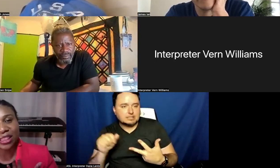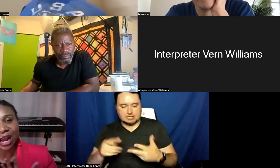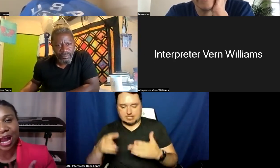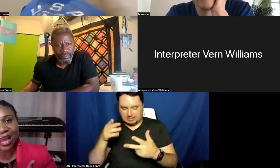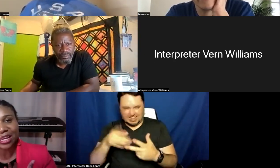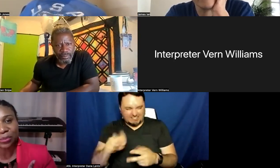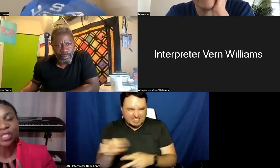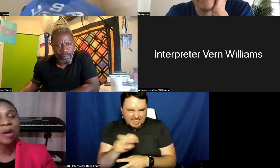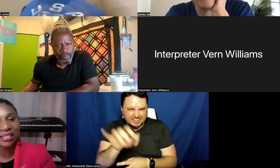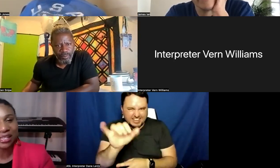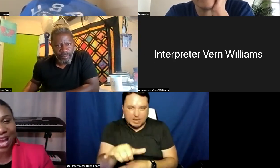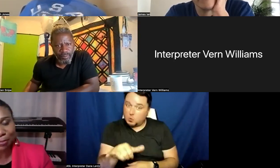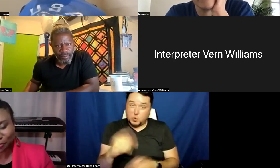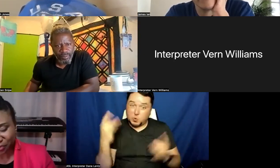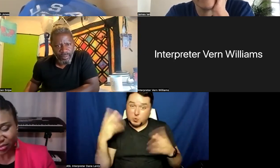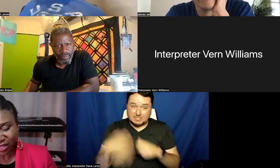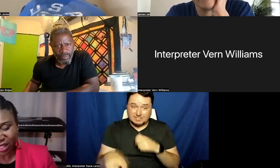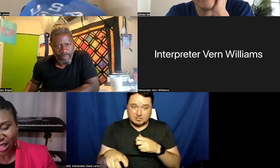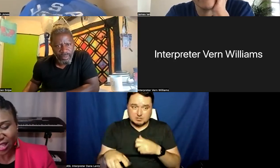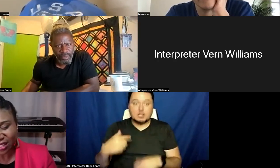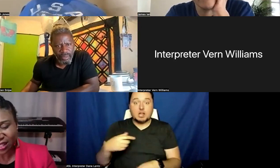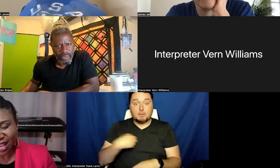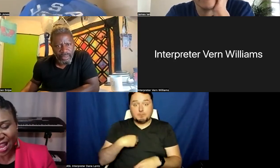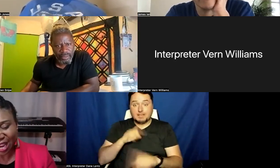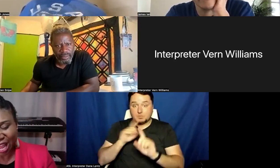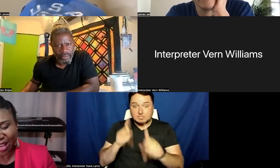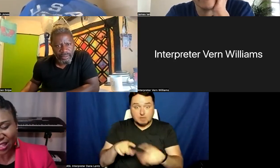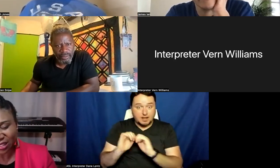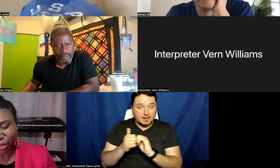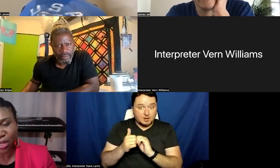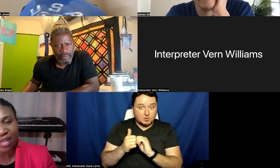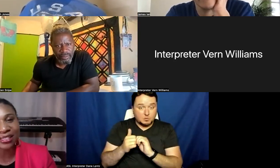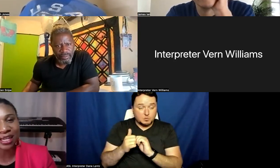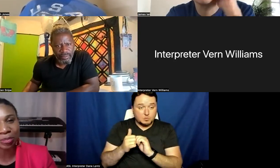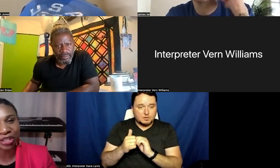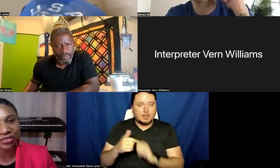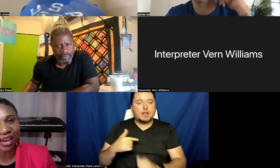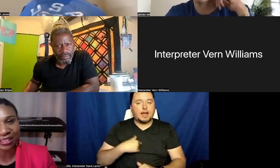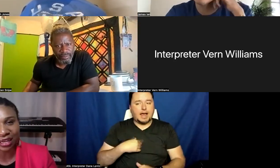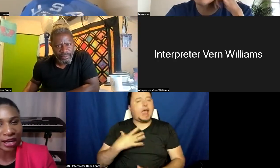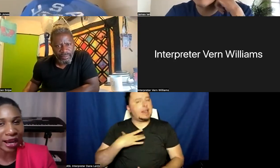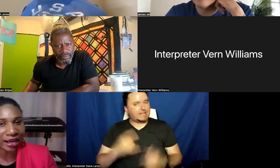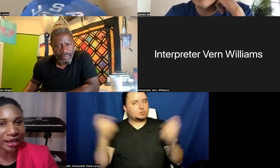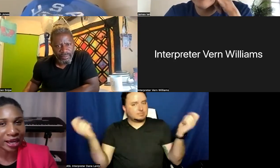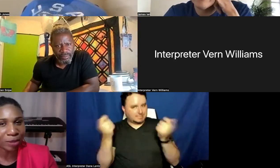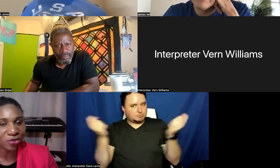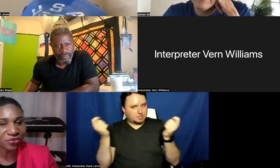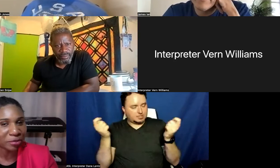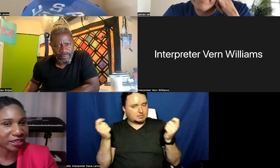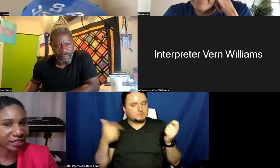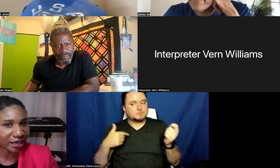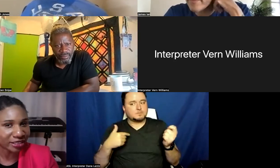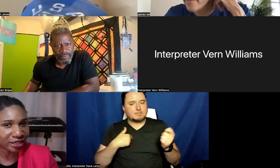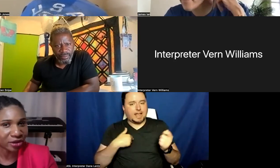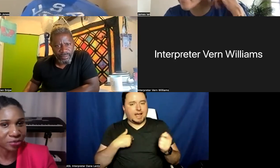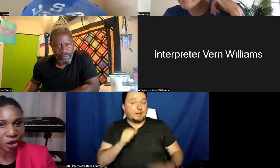way that I respond to that is that I do like to celebrate the fact that I am